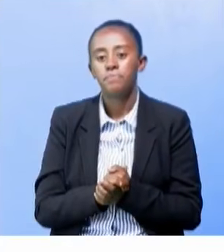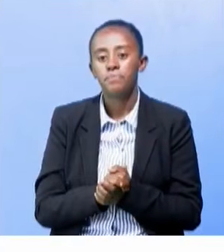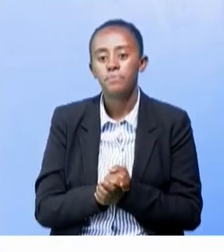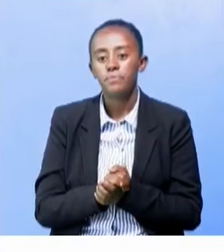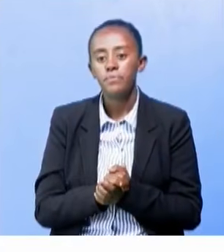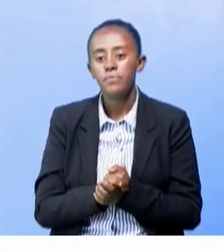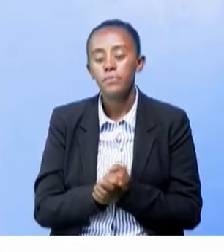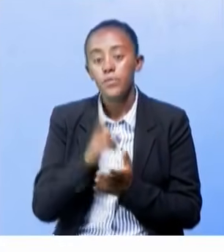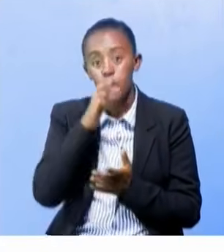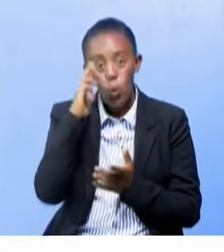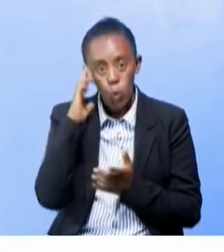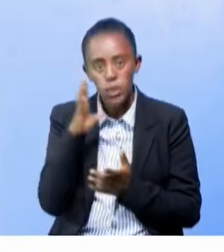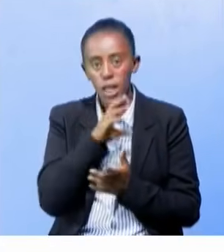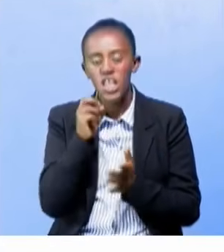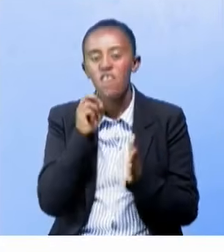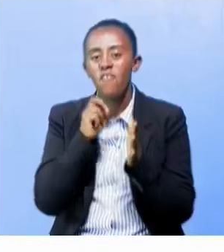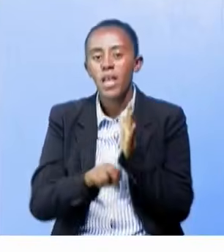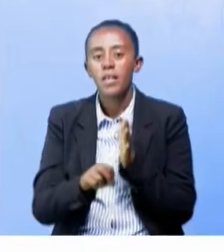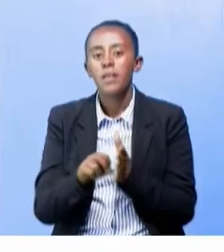effect paragraph.